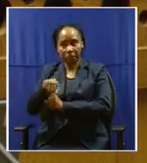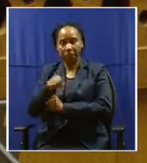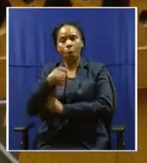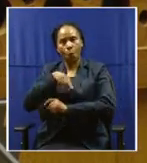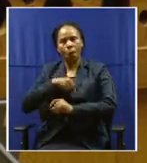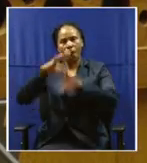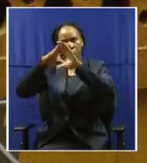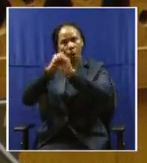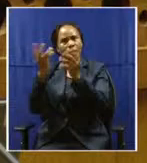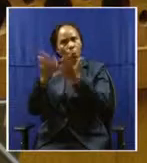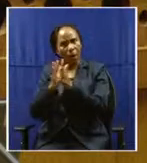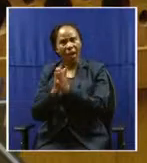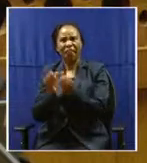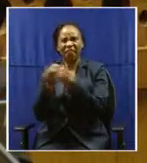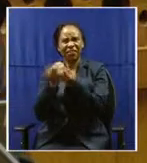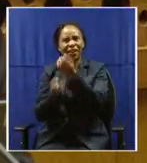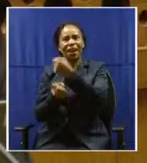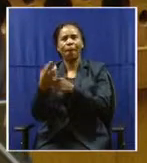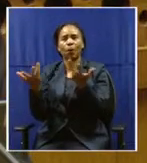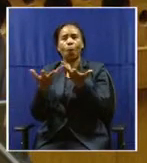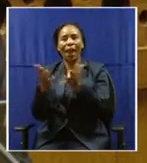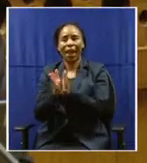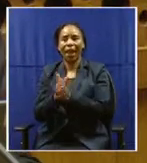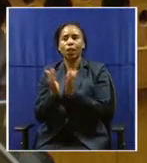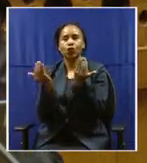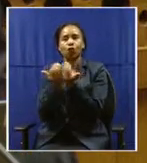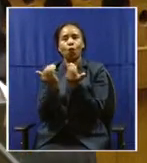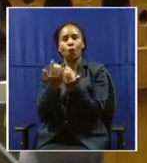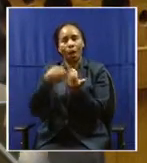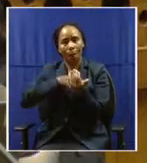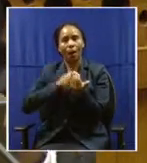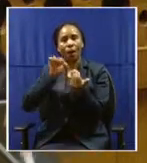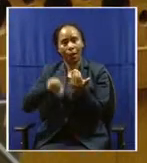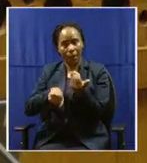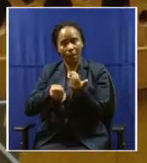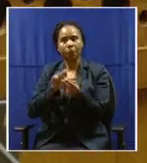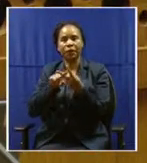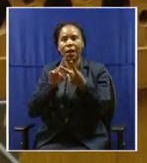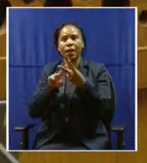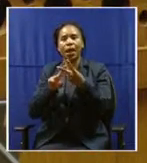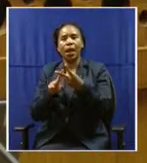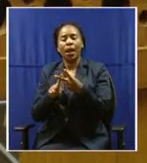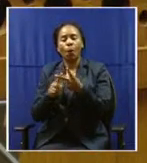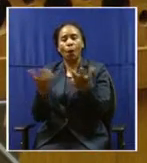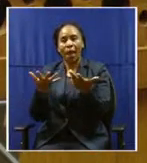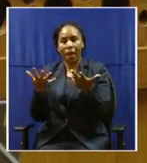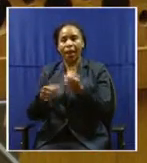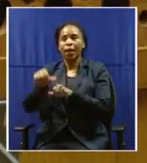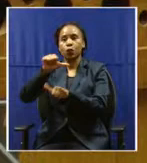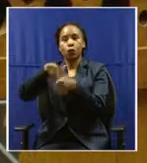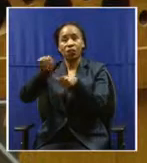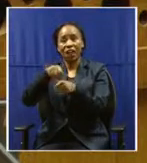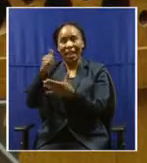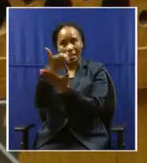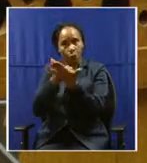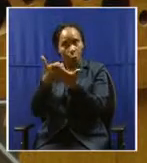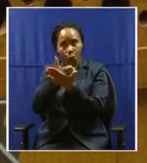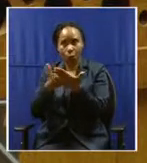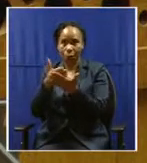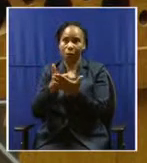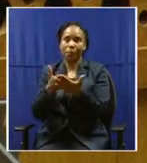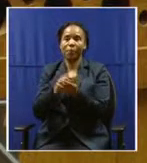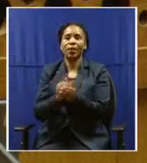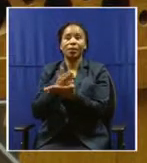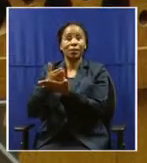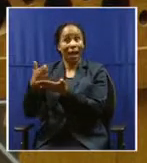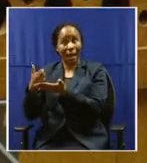focus on what happens in our schools, what happens on the social economy side, and all these